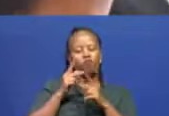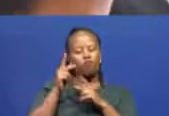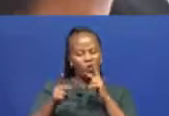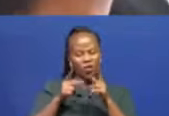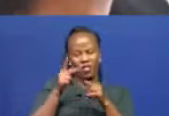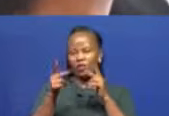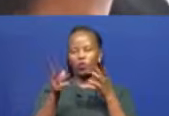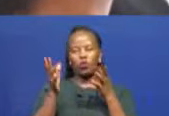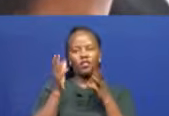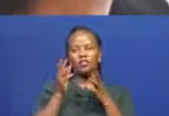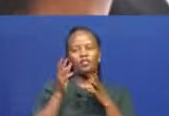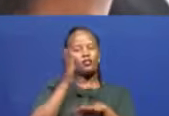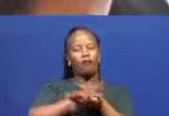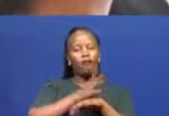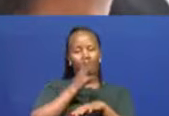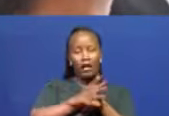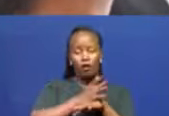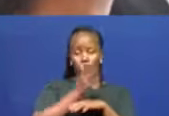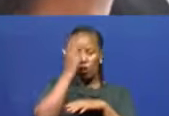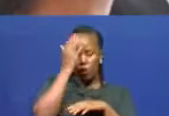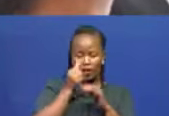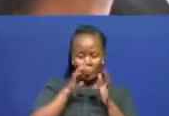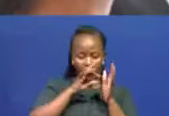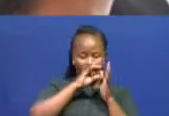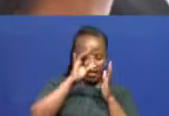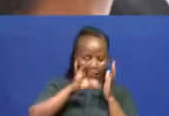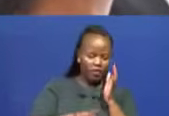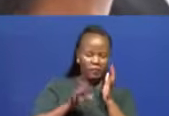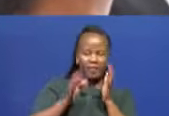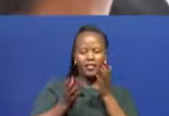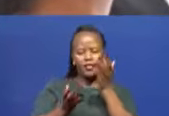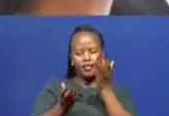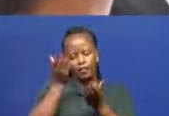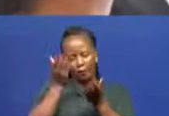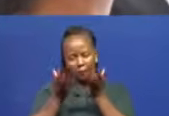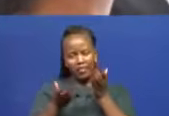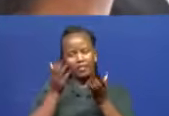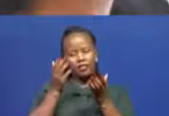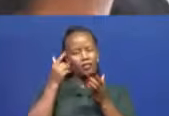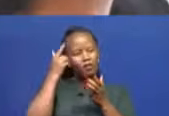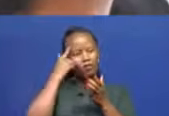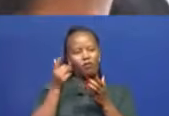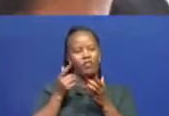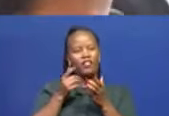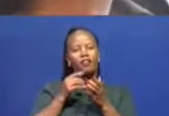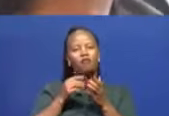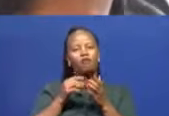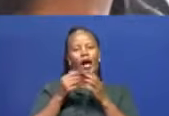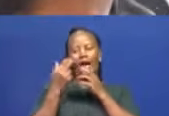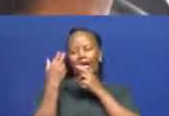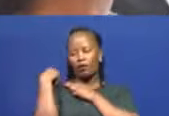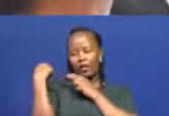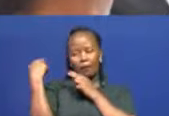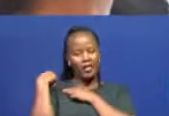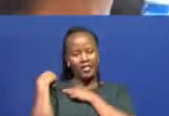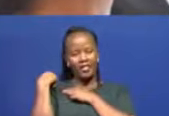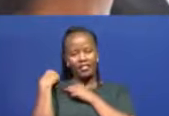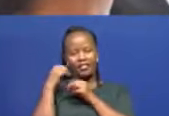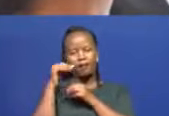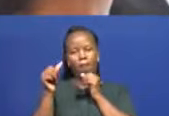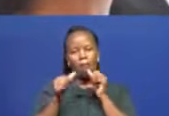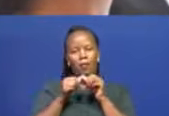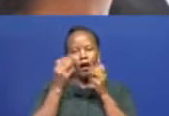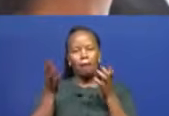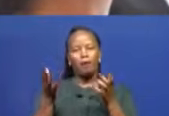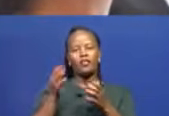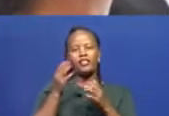flawed because impeachment is a measure of last resort, not a primary accountability tool, and that